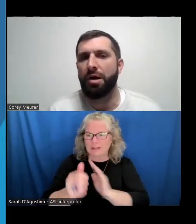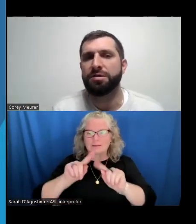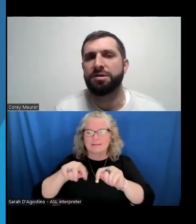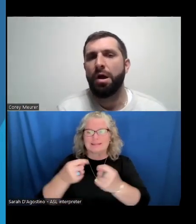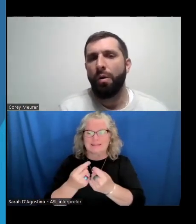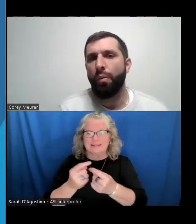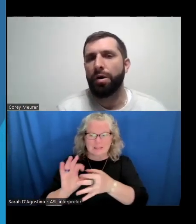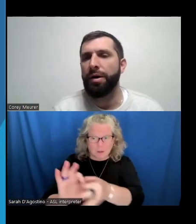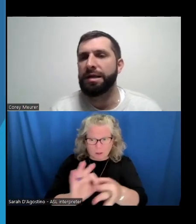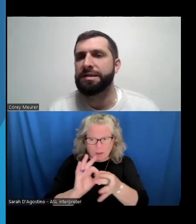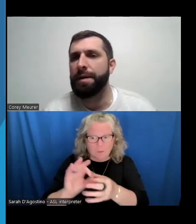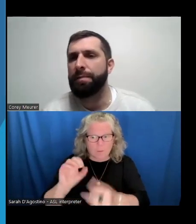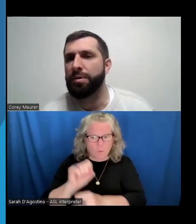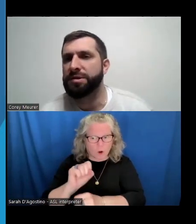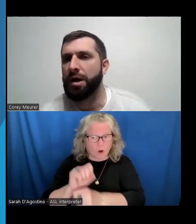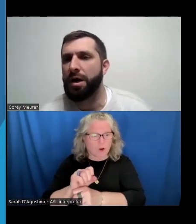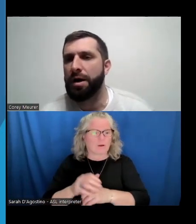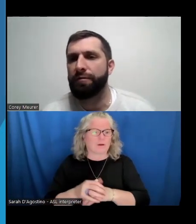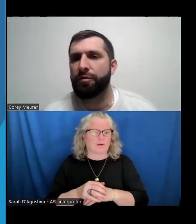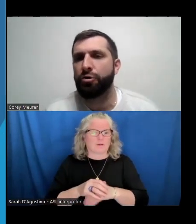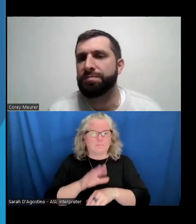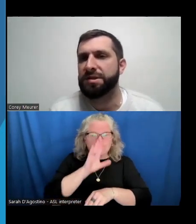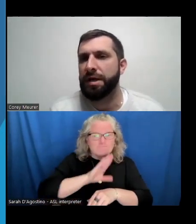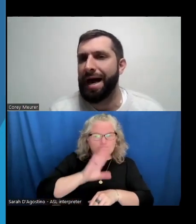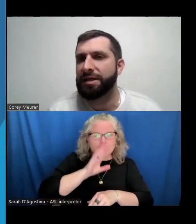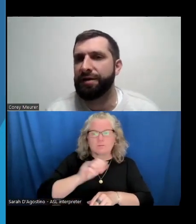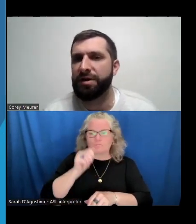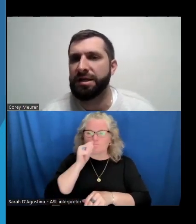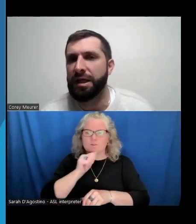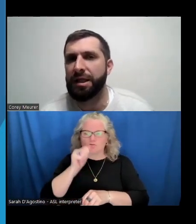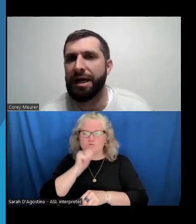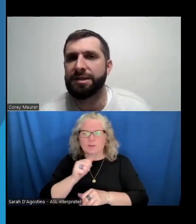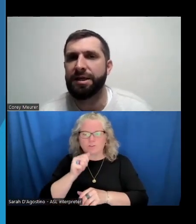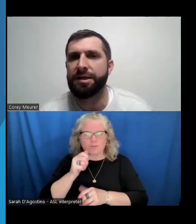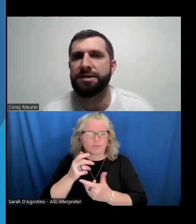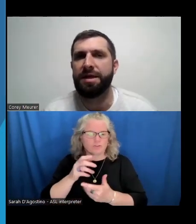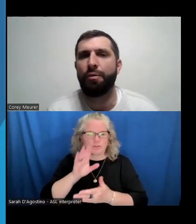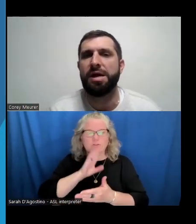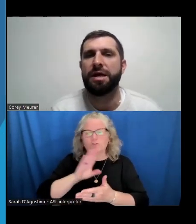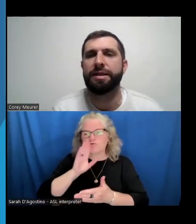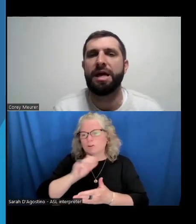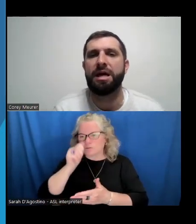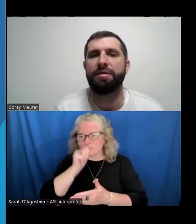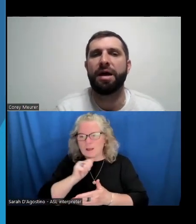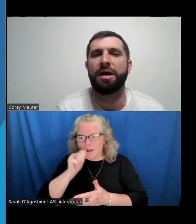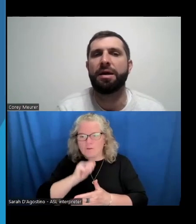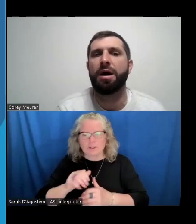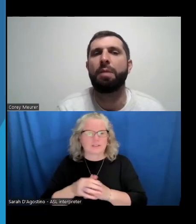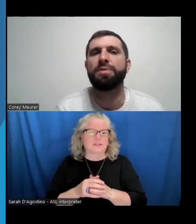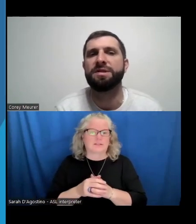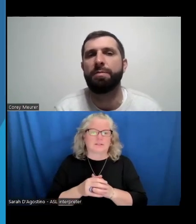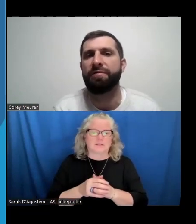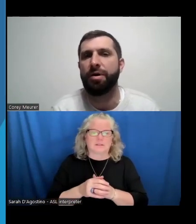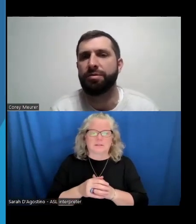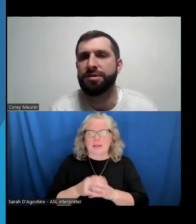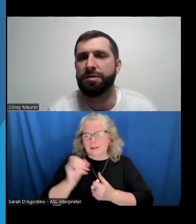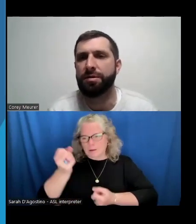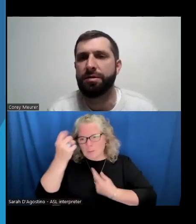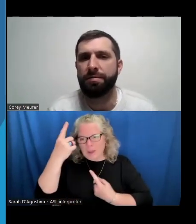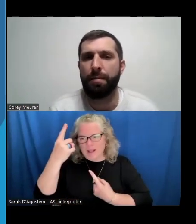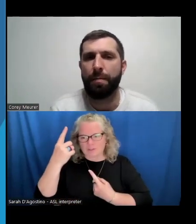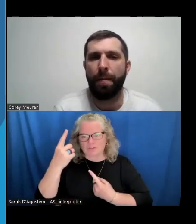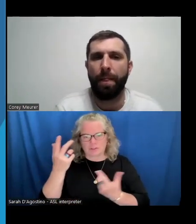those skills, what are examples of groups, activities, lessons that we can lead that can encompass some of